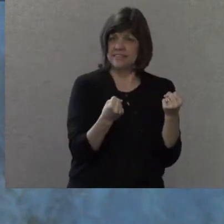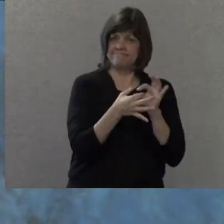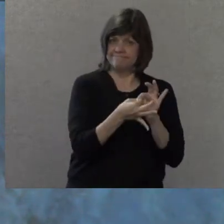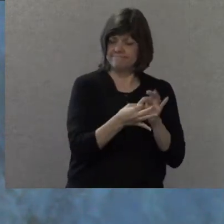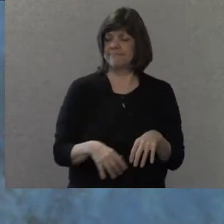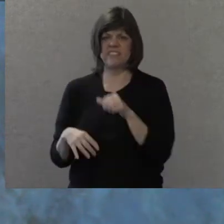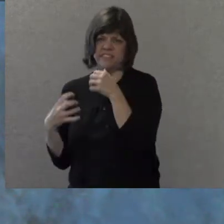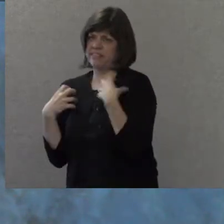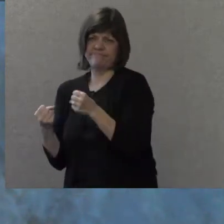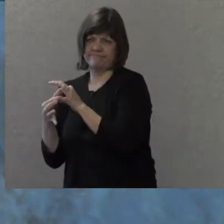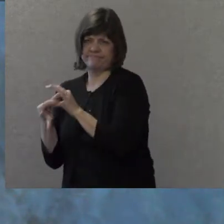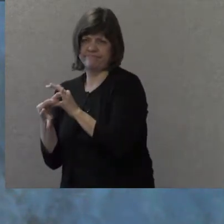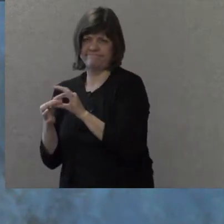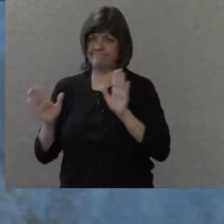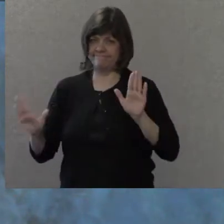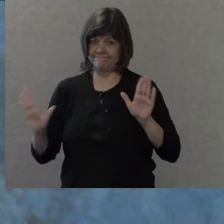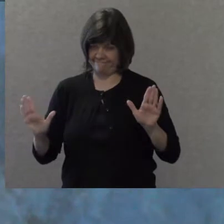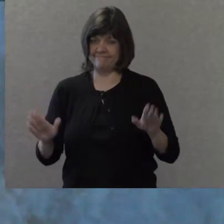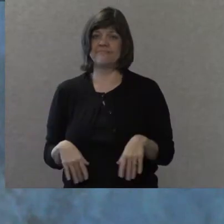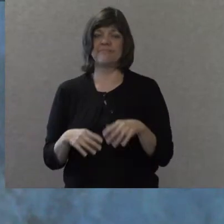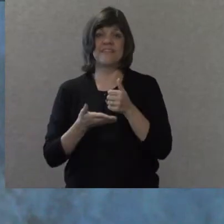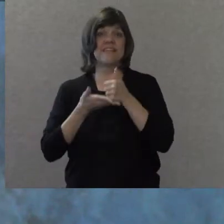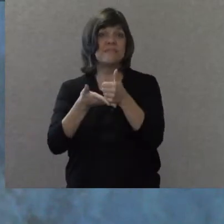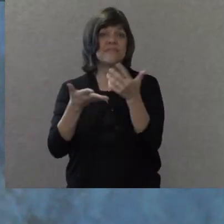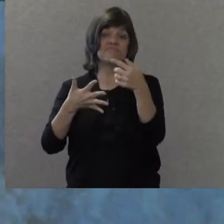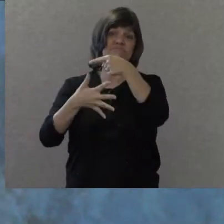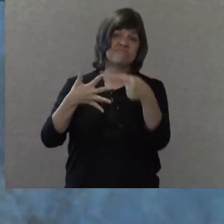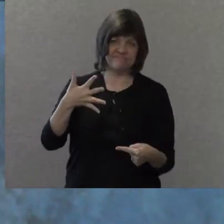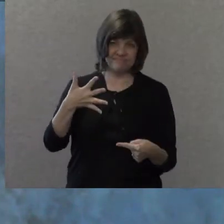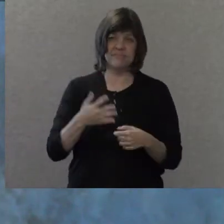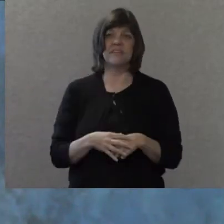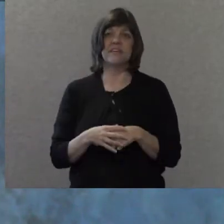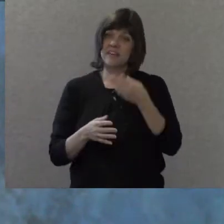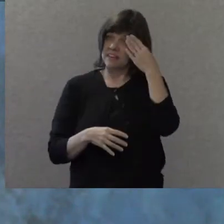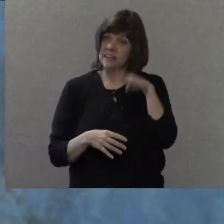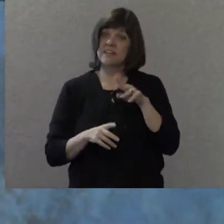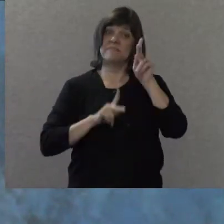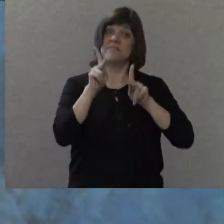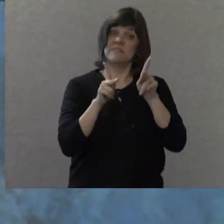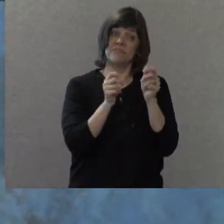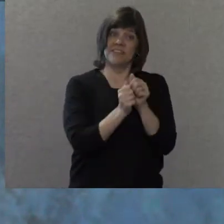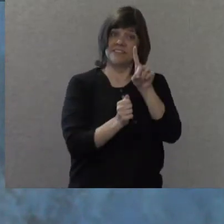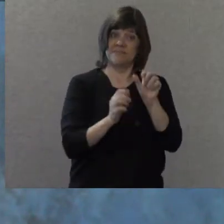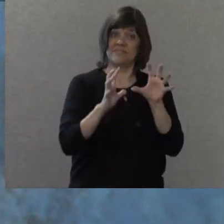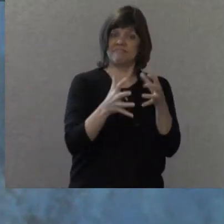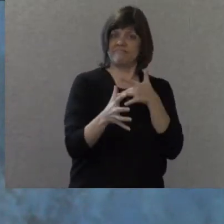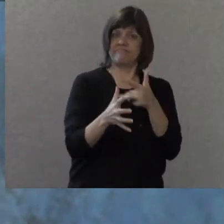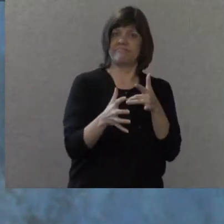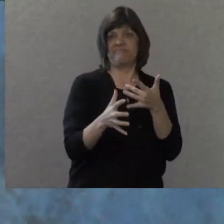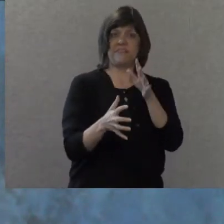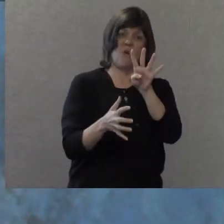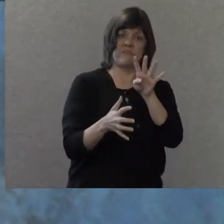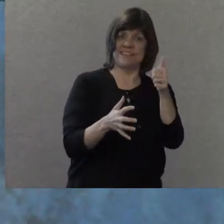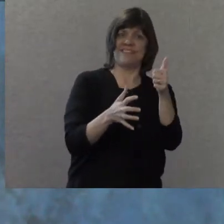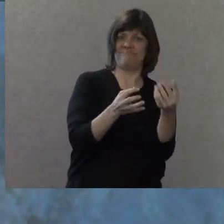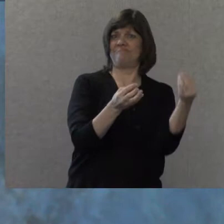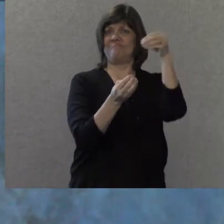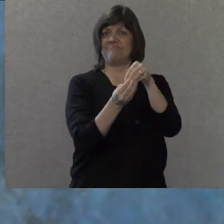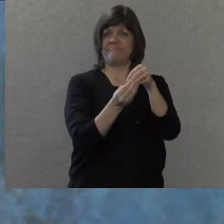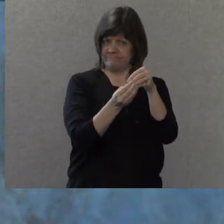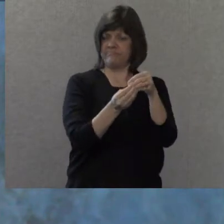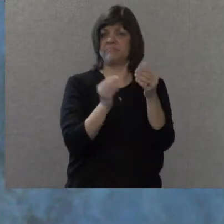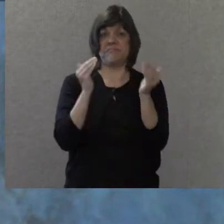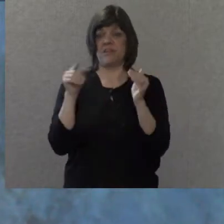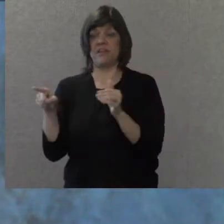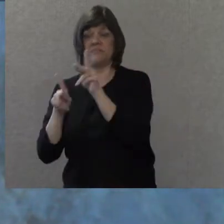unhealthy relationships and the resources available for support. People with disabilities are 4 to 10 times more